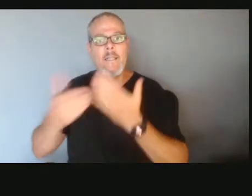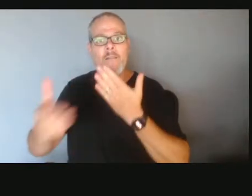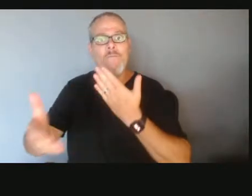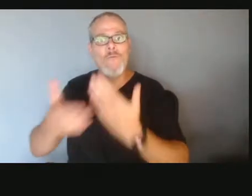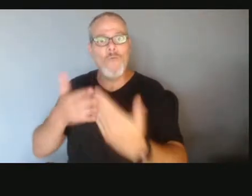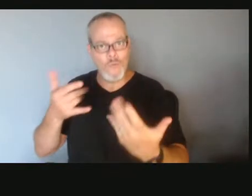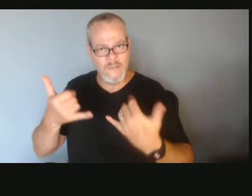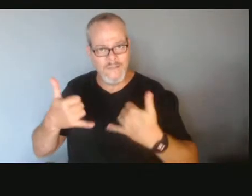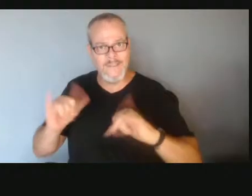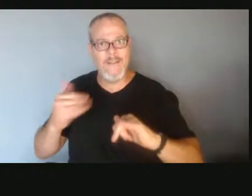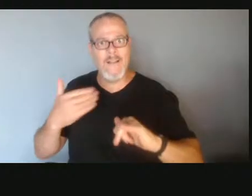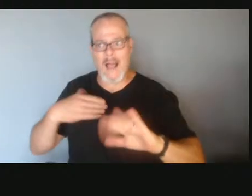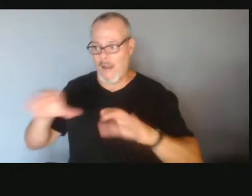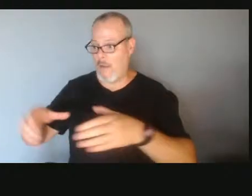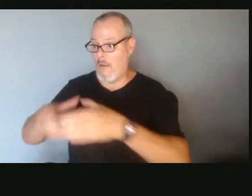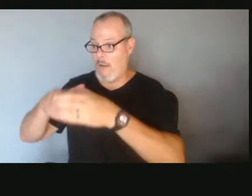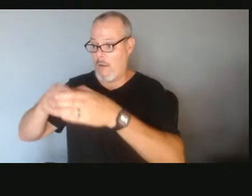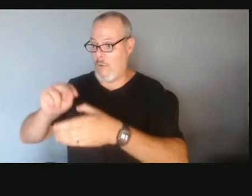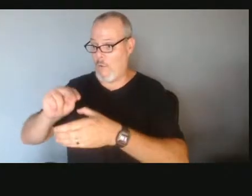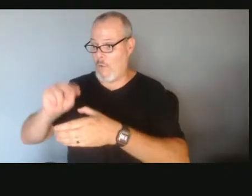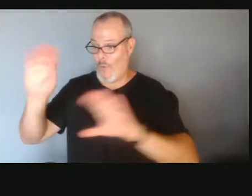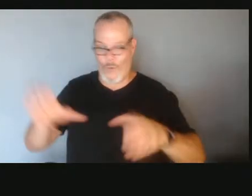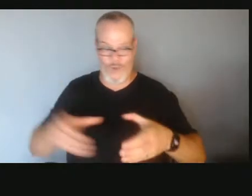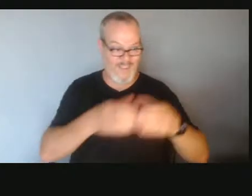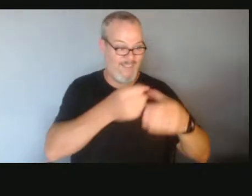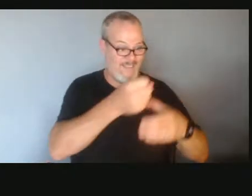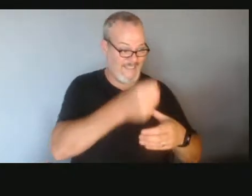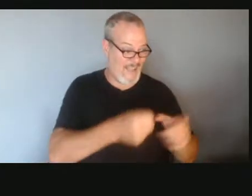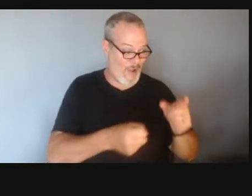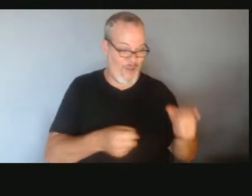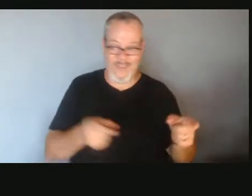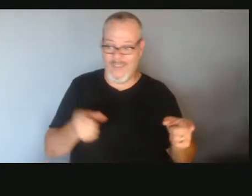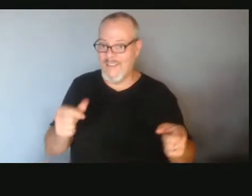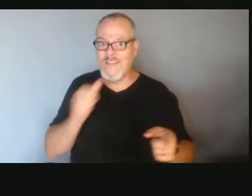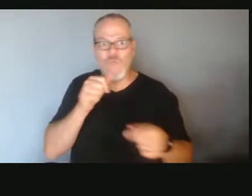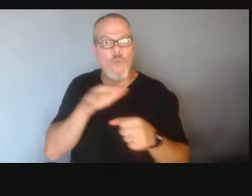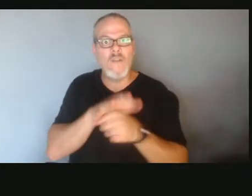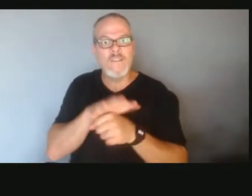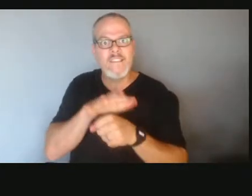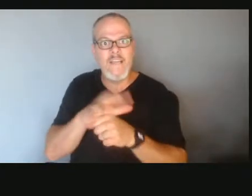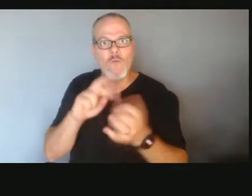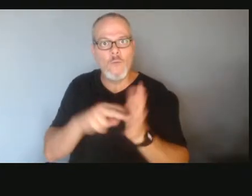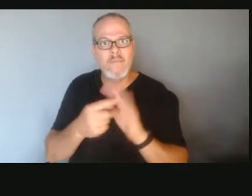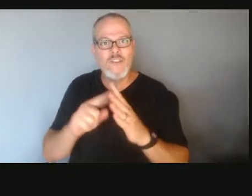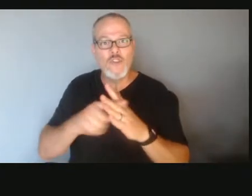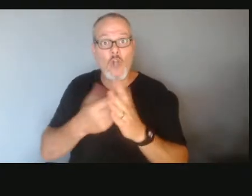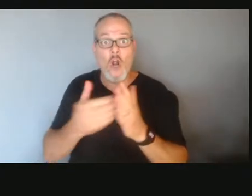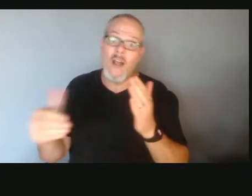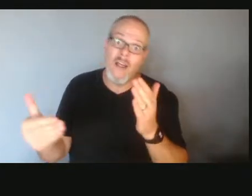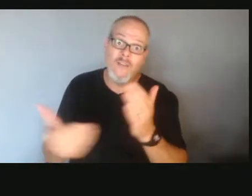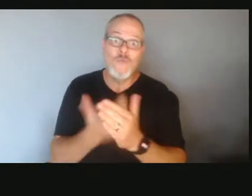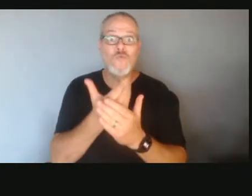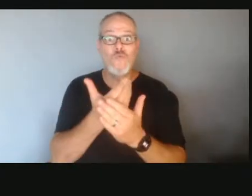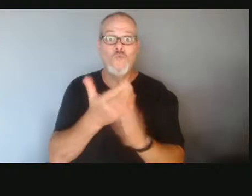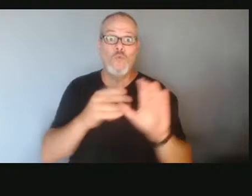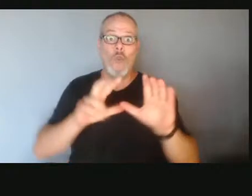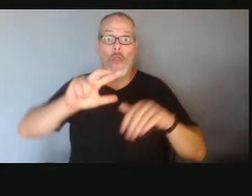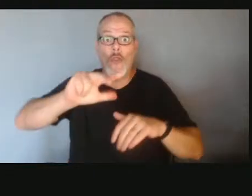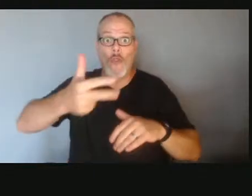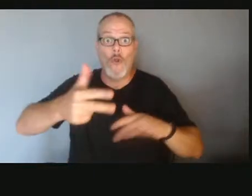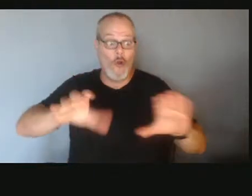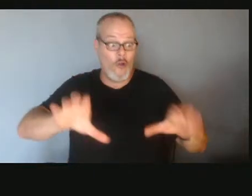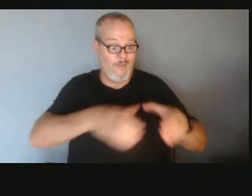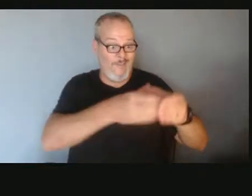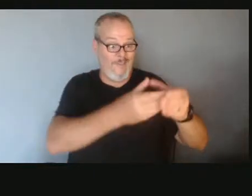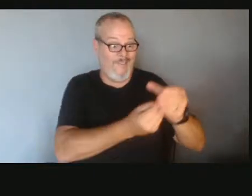north vent and south vent, that wasn't enough. And we had to break open another segment of the fissure to release that extra pressure that had built